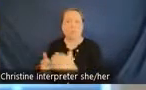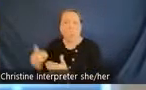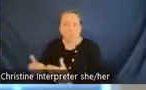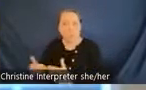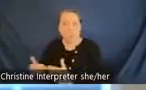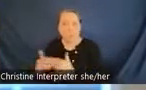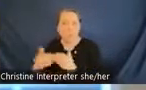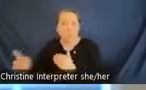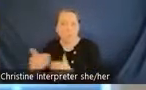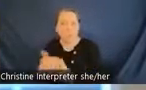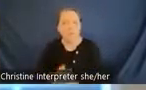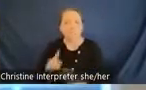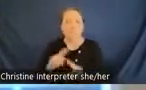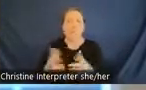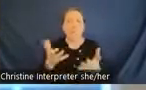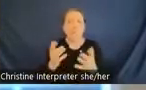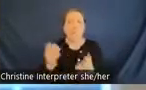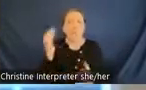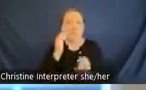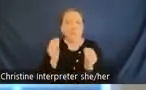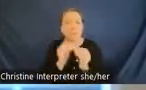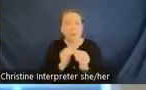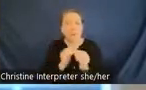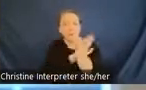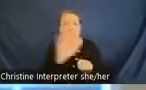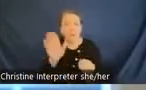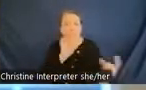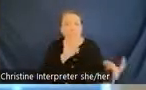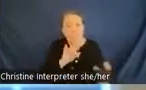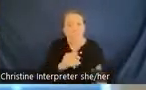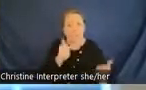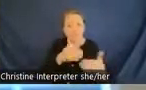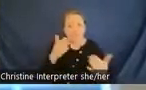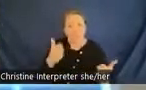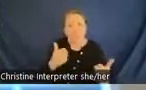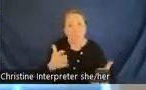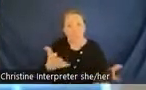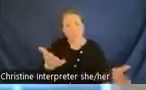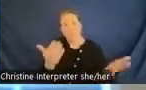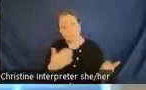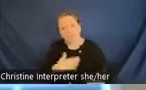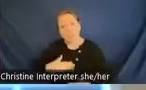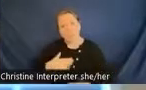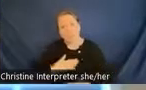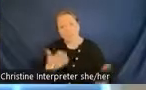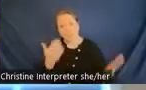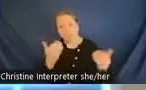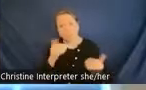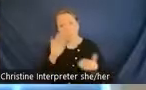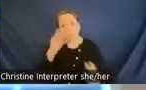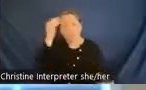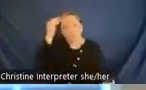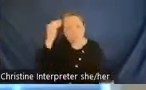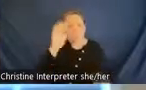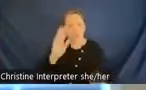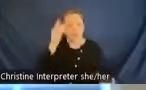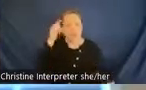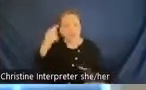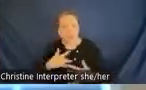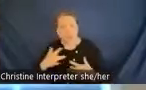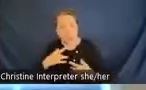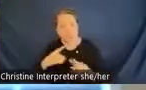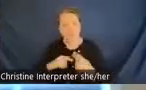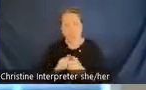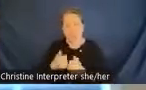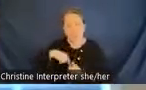always love to hear public feedback and any suggestions. So I welcome any thoughts that anyone has on how we can